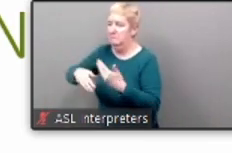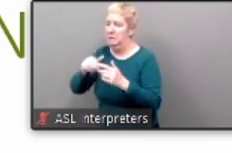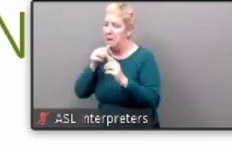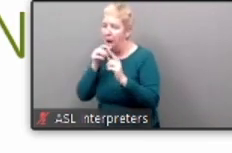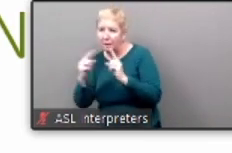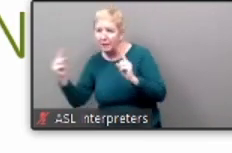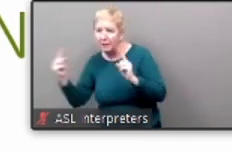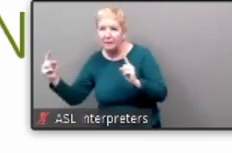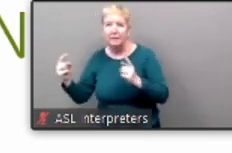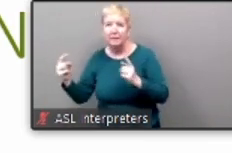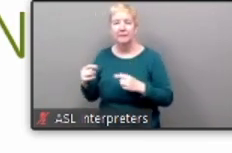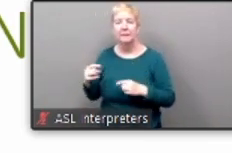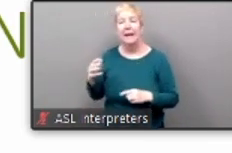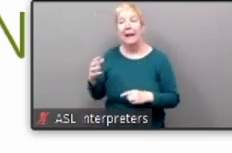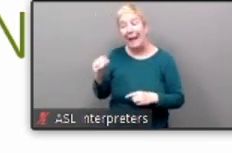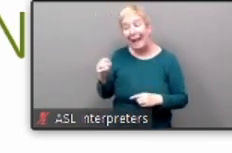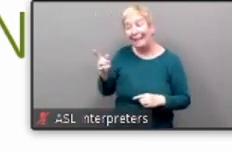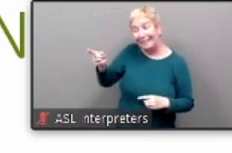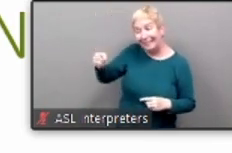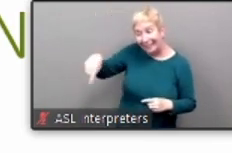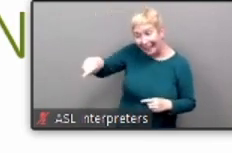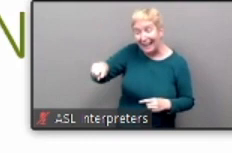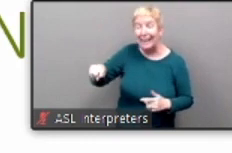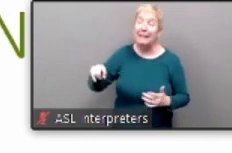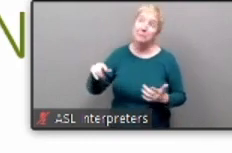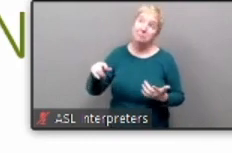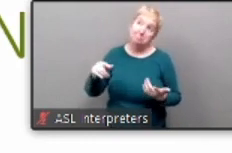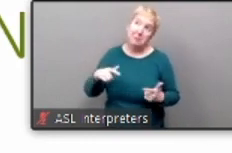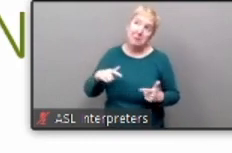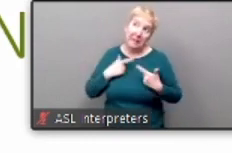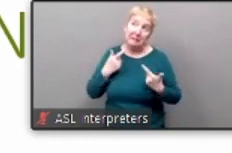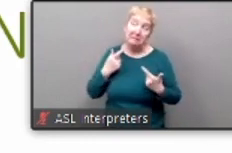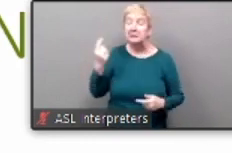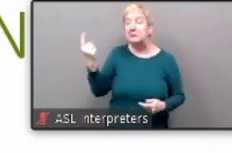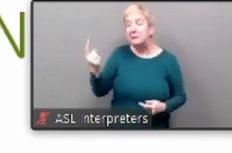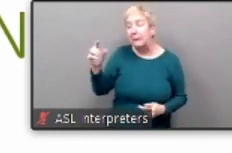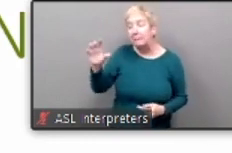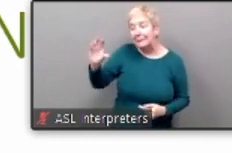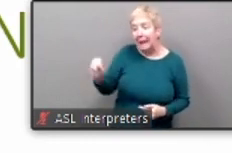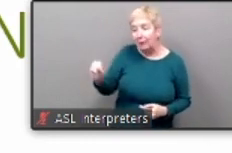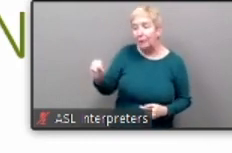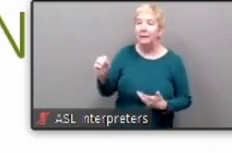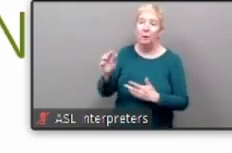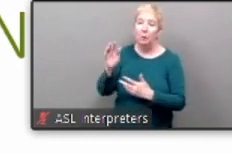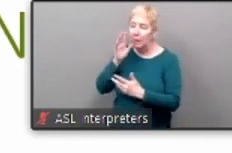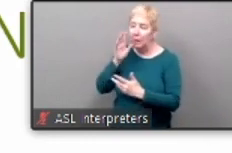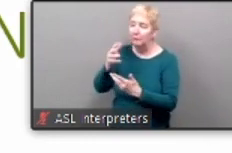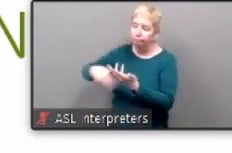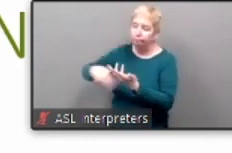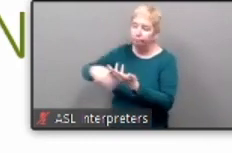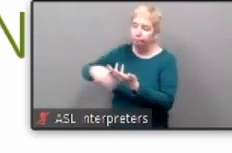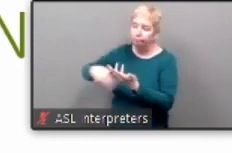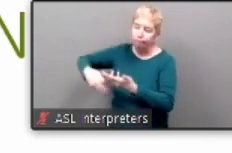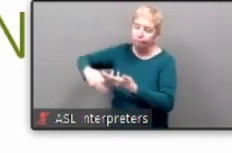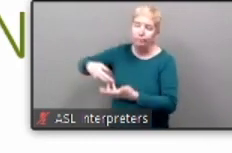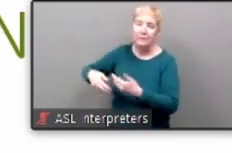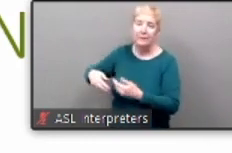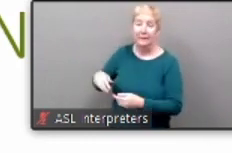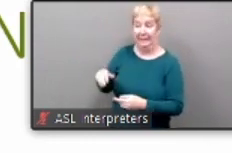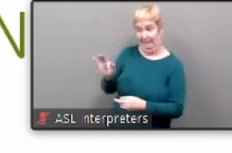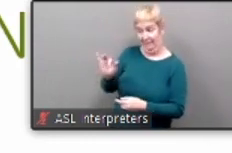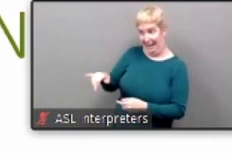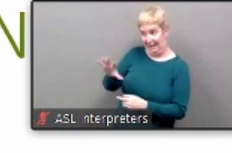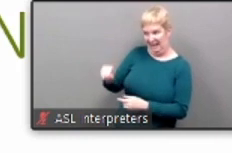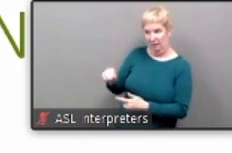actually who live in a county, for example, where they interact with people every day where the vaccination rate is